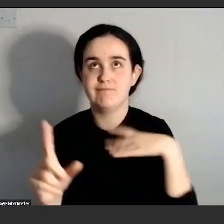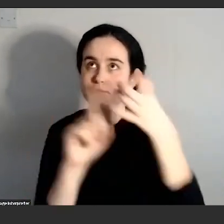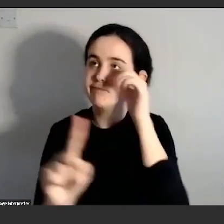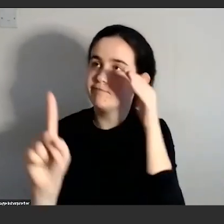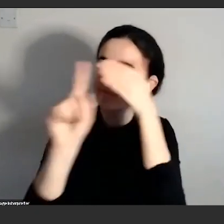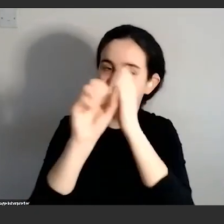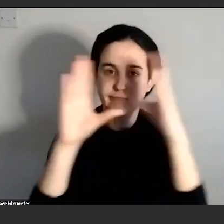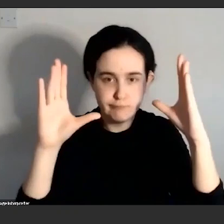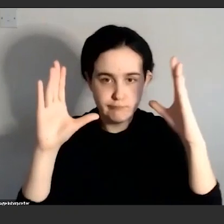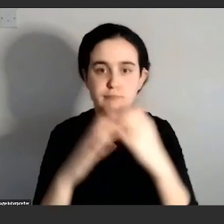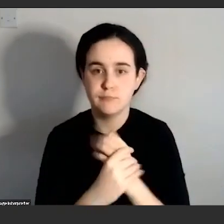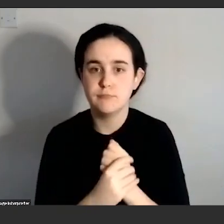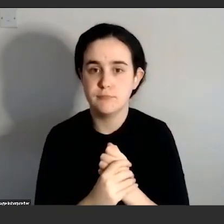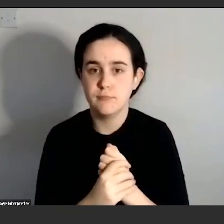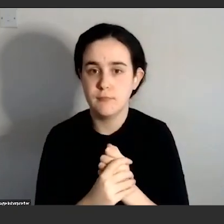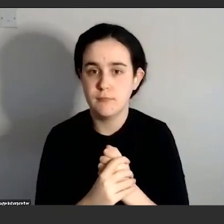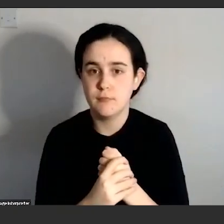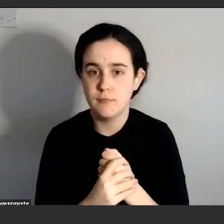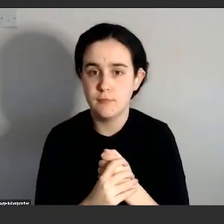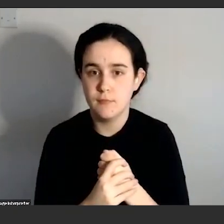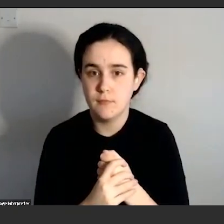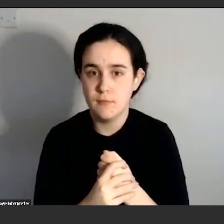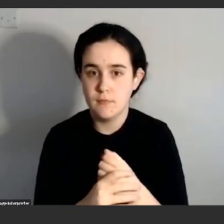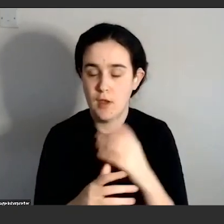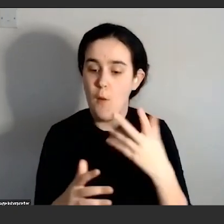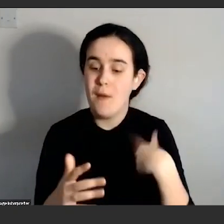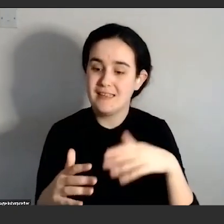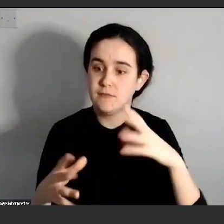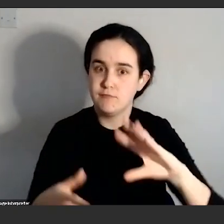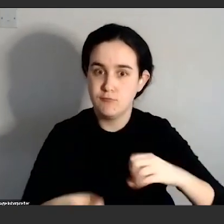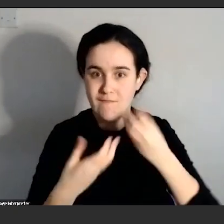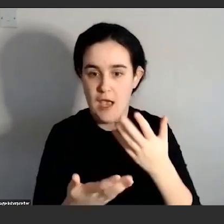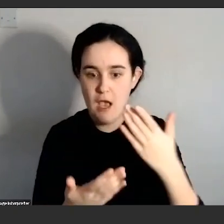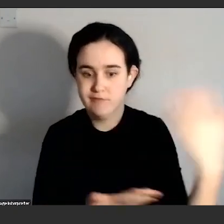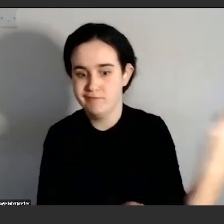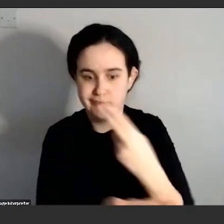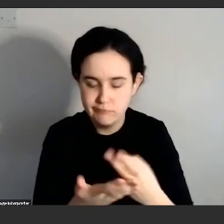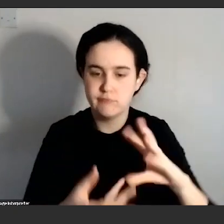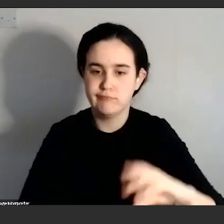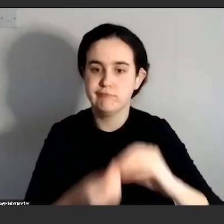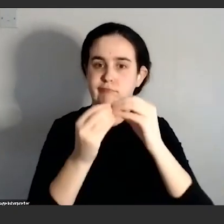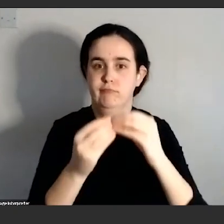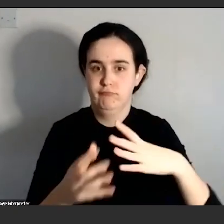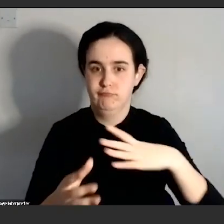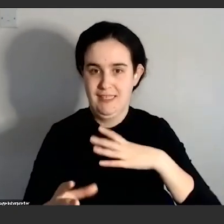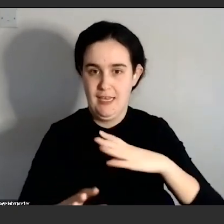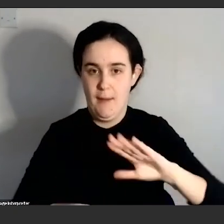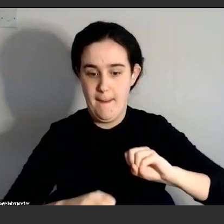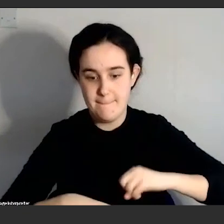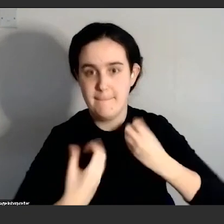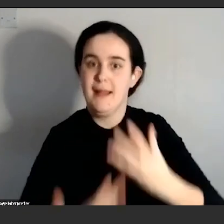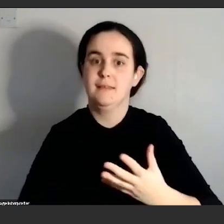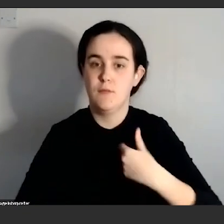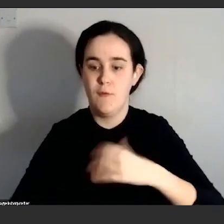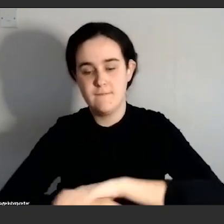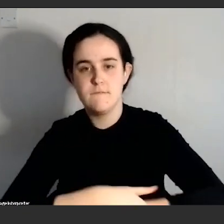future generations. I thank you, Femi. Thank you so much, Minister, for your closing remarks. This pre-summit meeting was